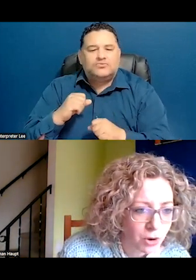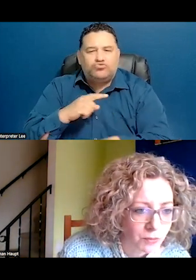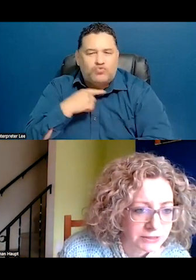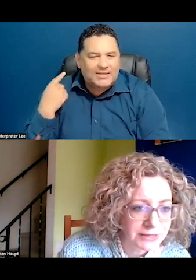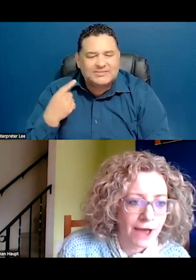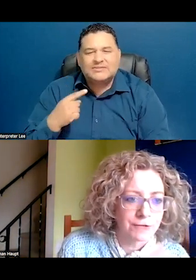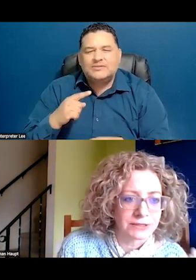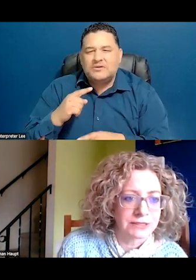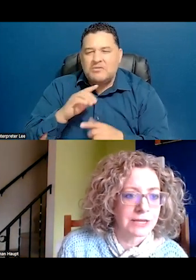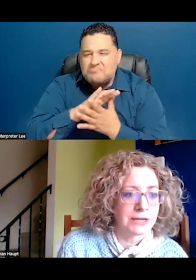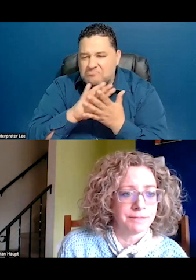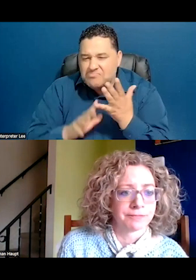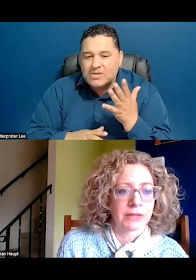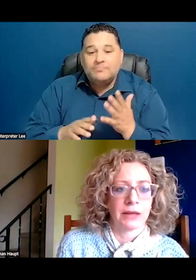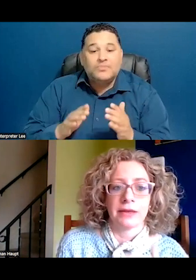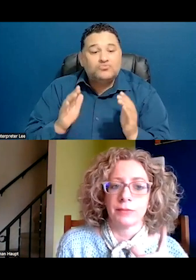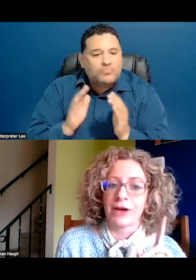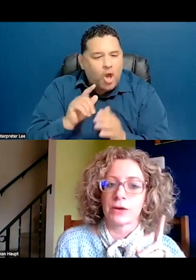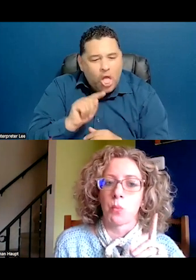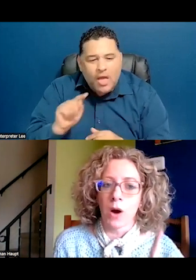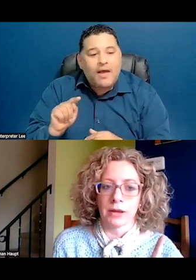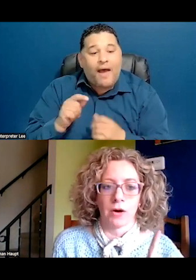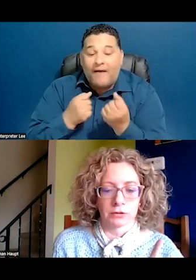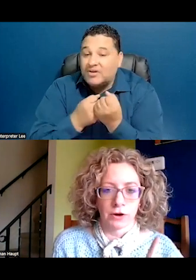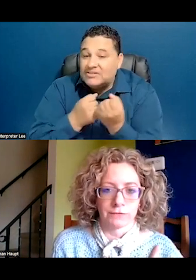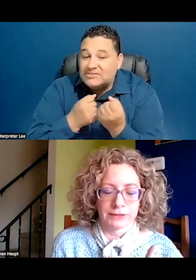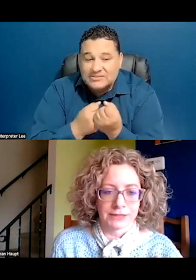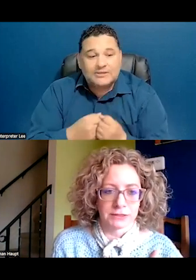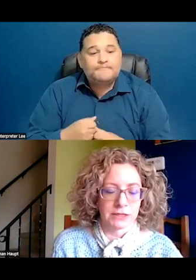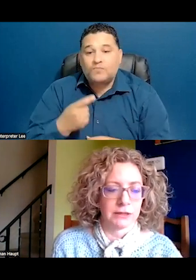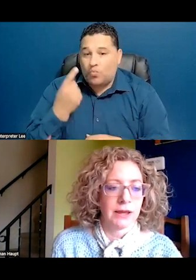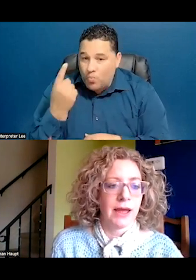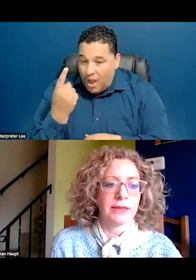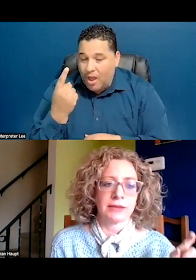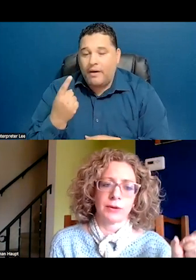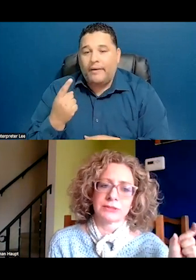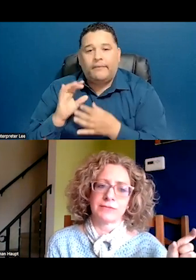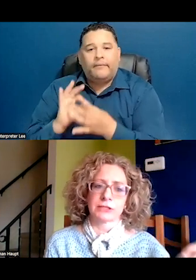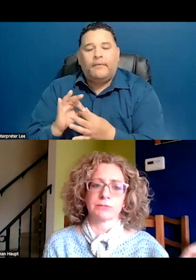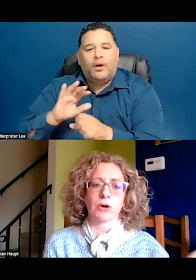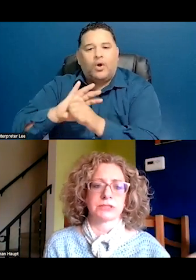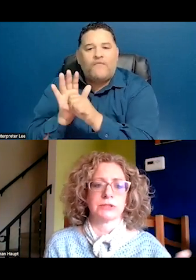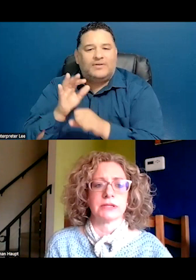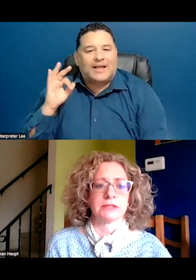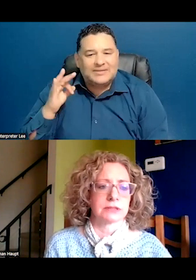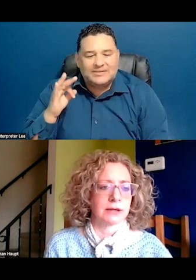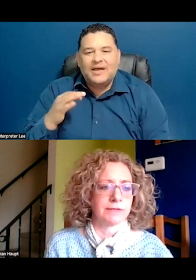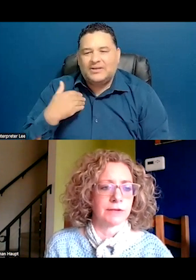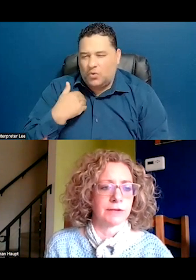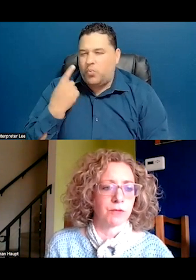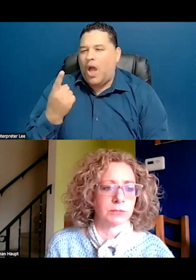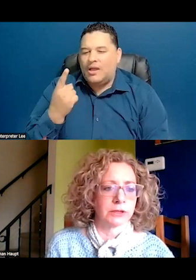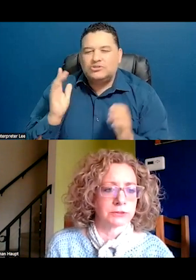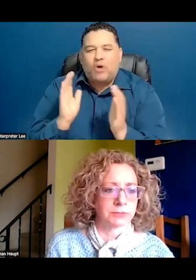at that. These small ones, advocacy, and we've had one on COVID-19. And there was even a small series kind